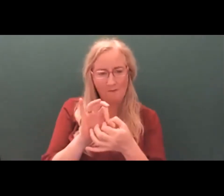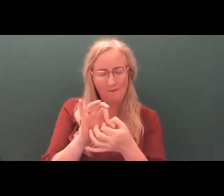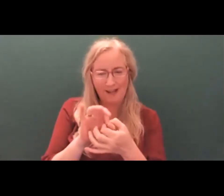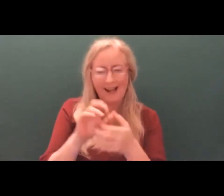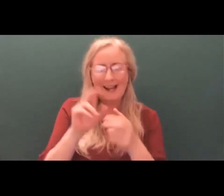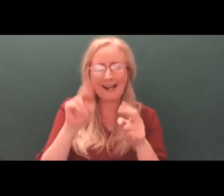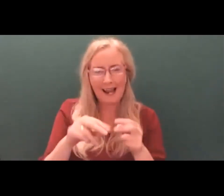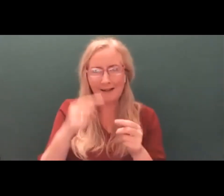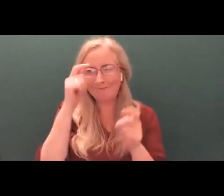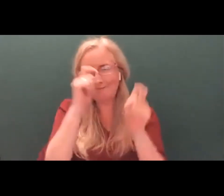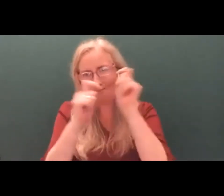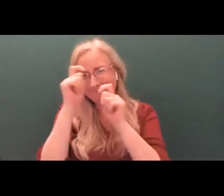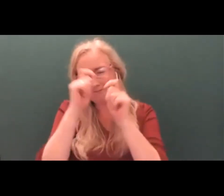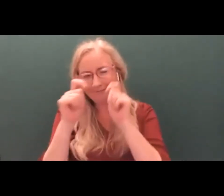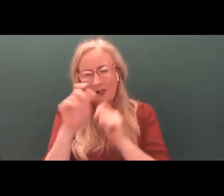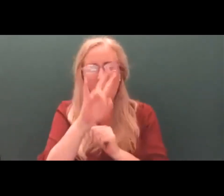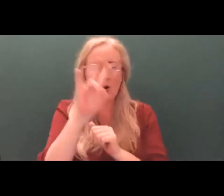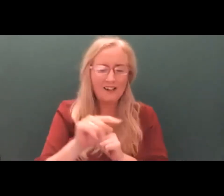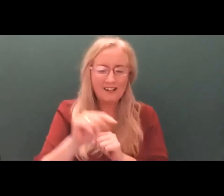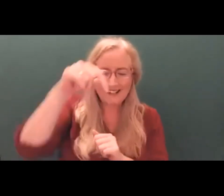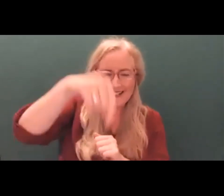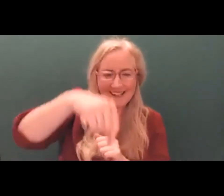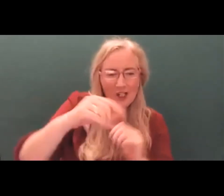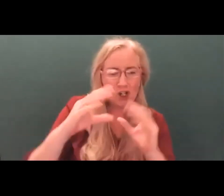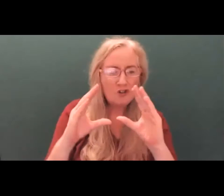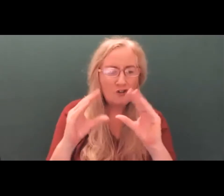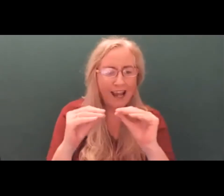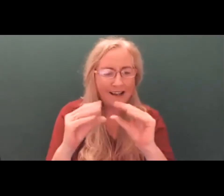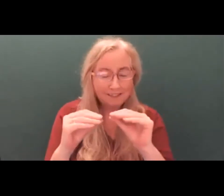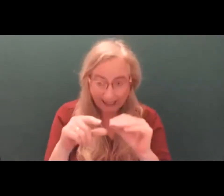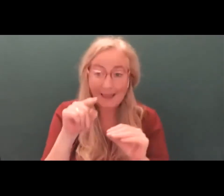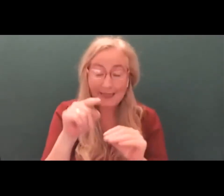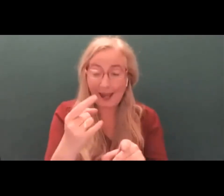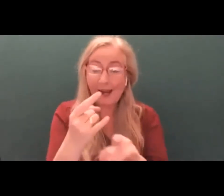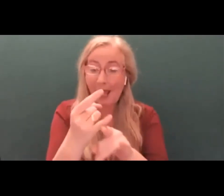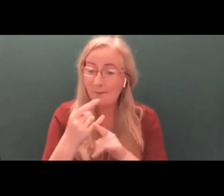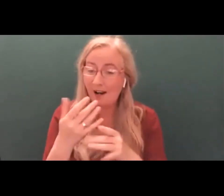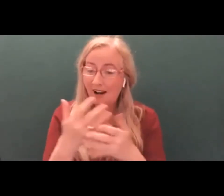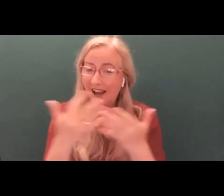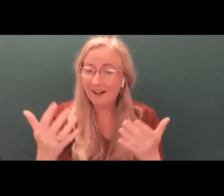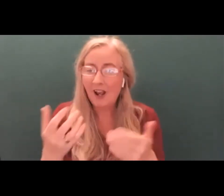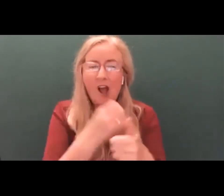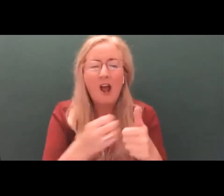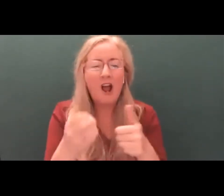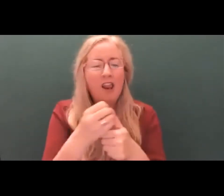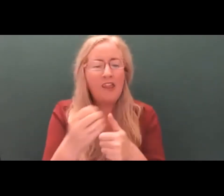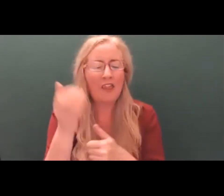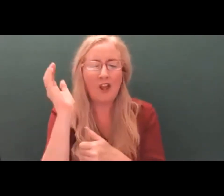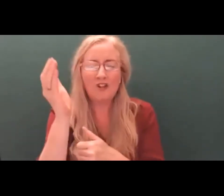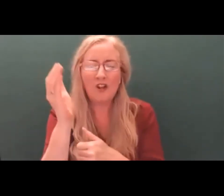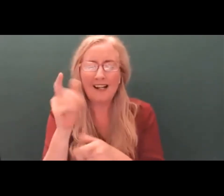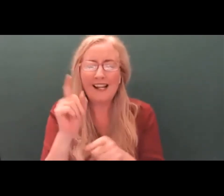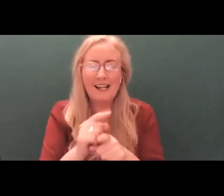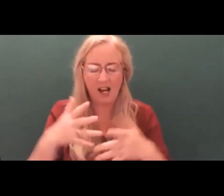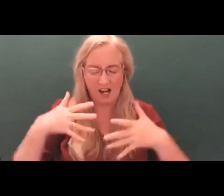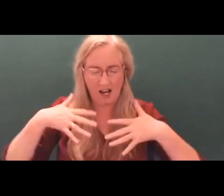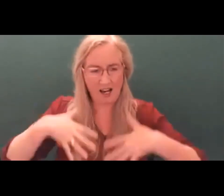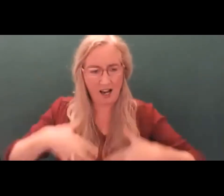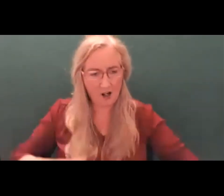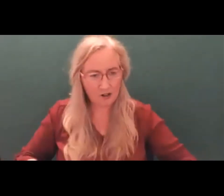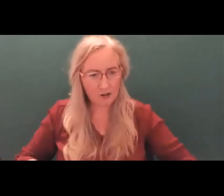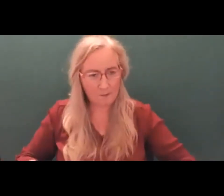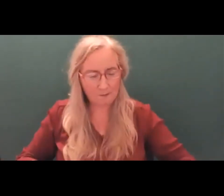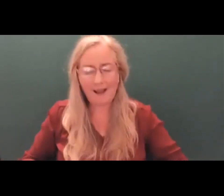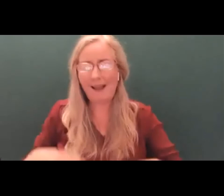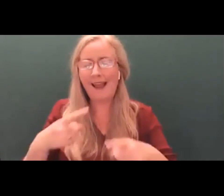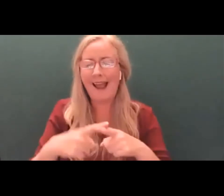the questions on the chat function really helped. Another talk we programmed was on costumes and customs, women's